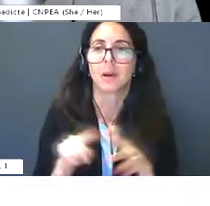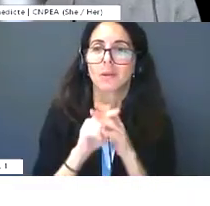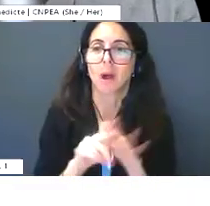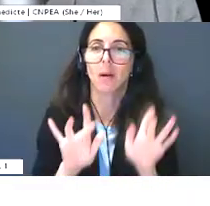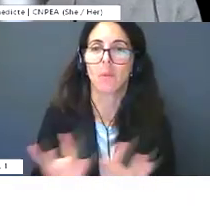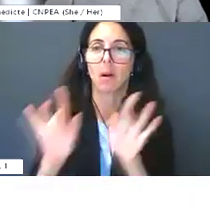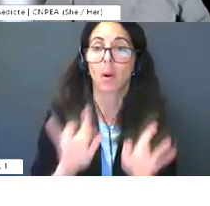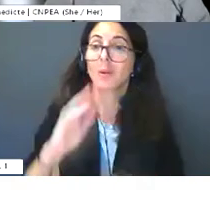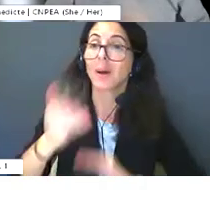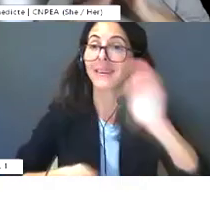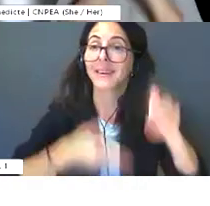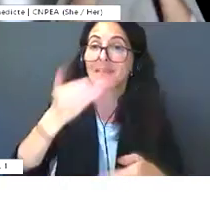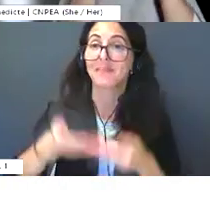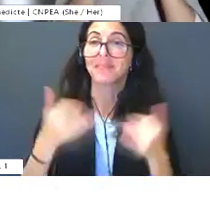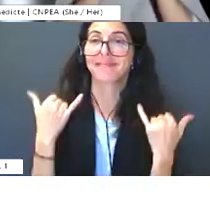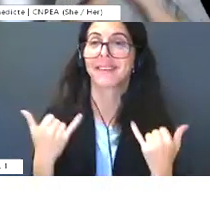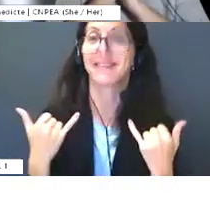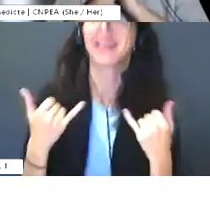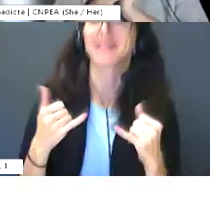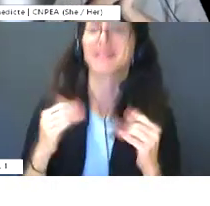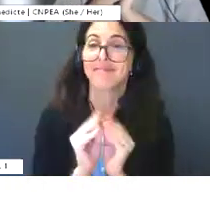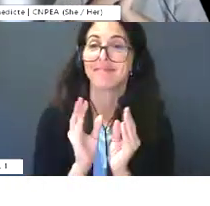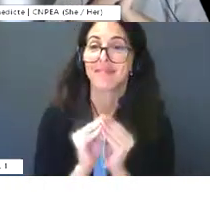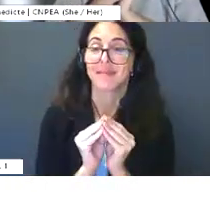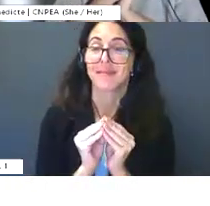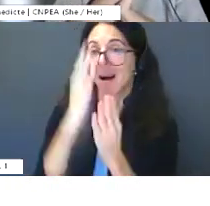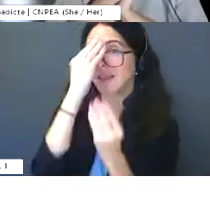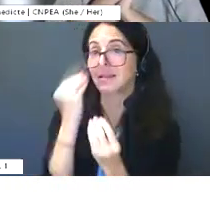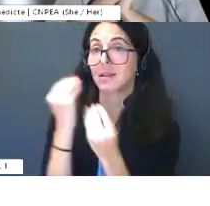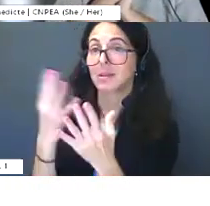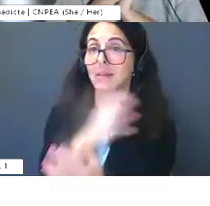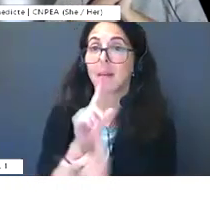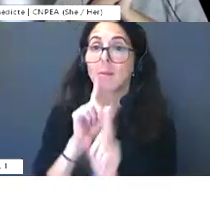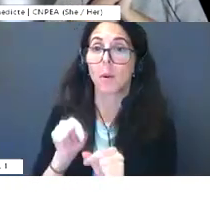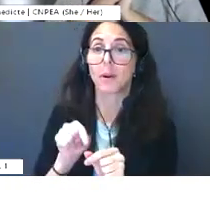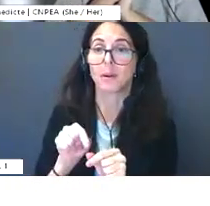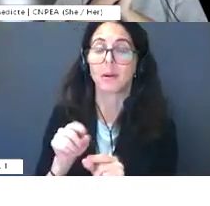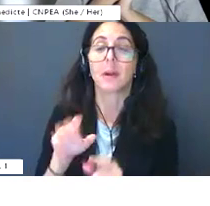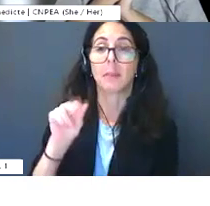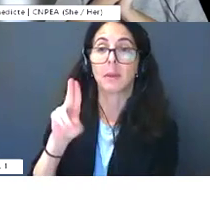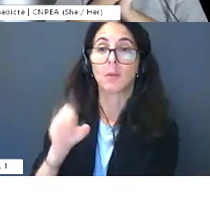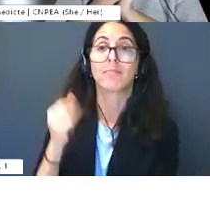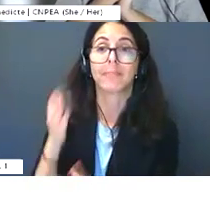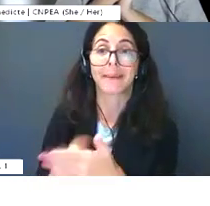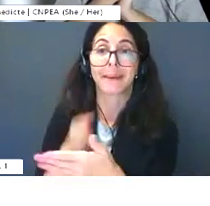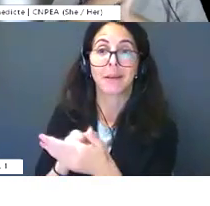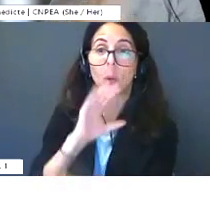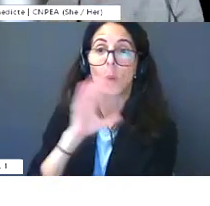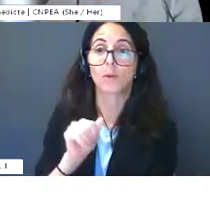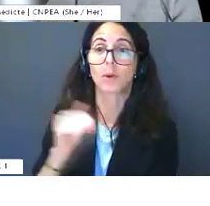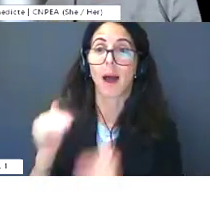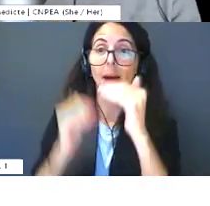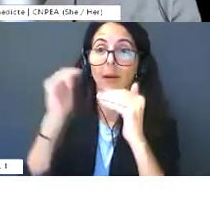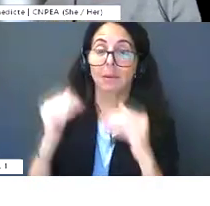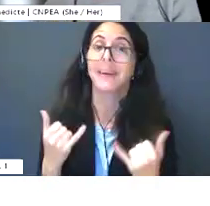So welcome everyone to today's webinar on disclosing and reporting of abuse against older adults. Today's webinar is